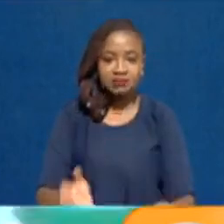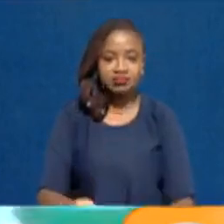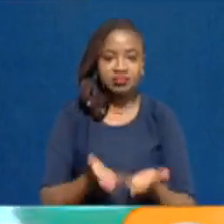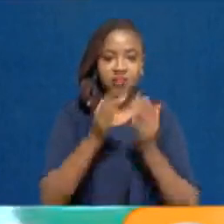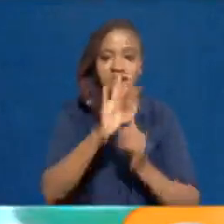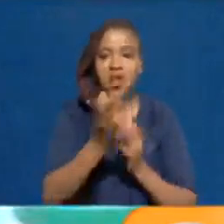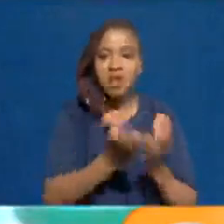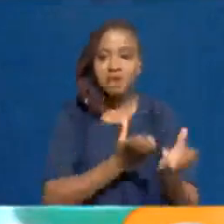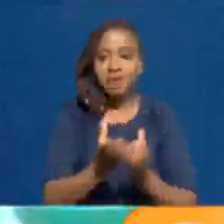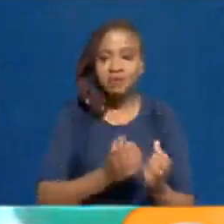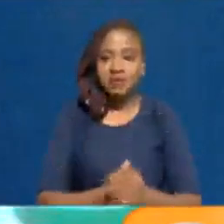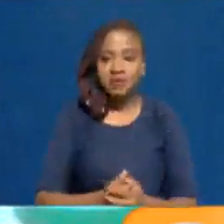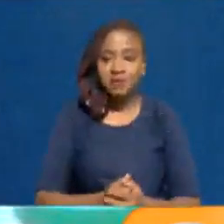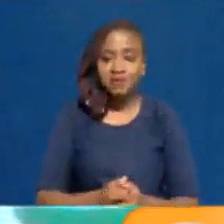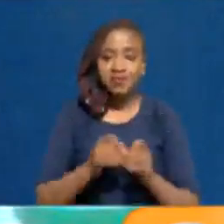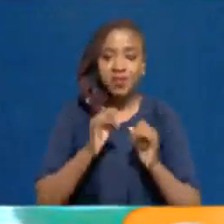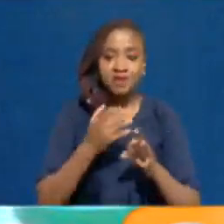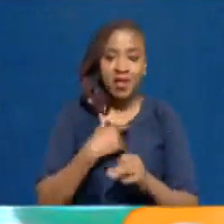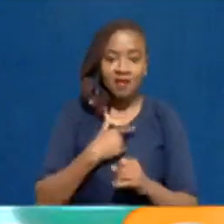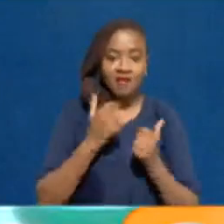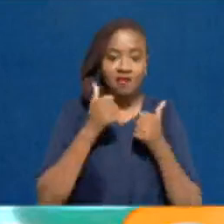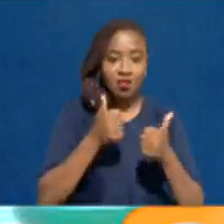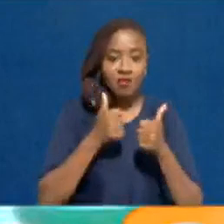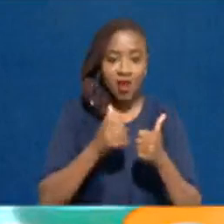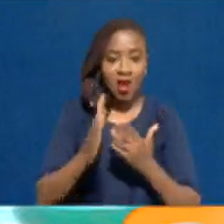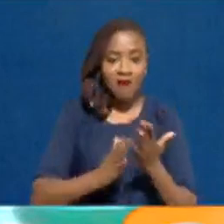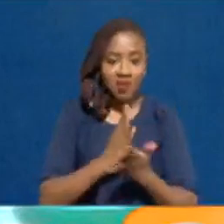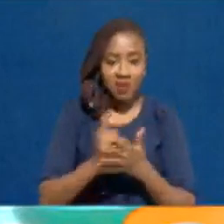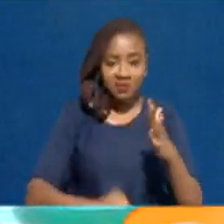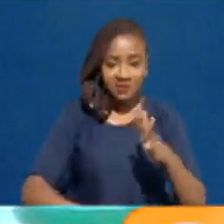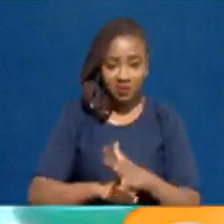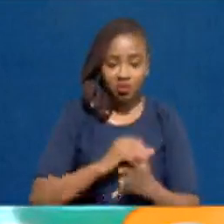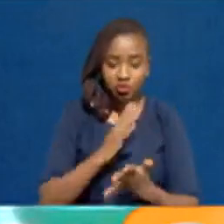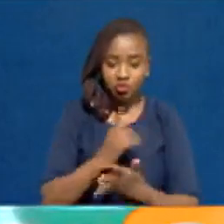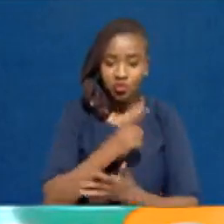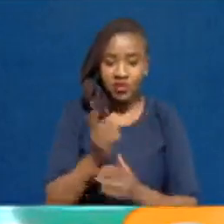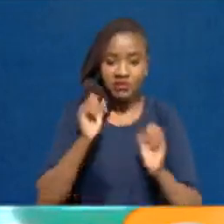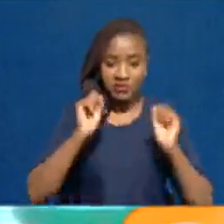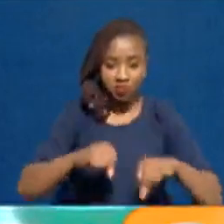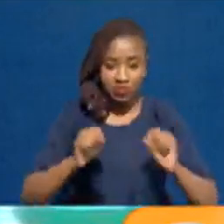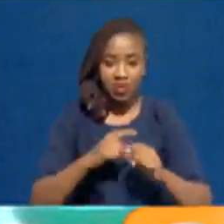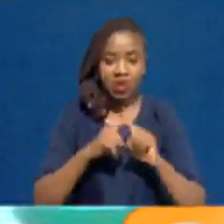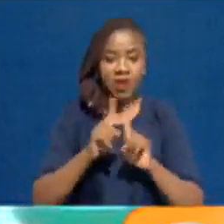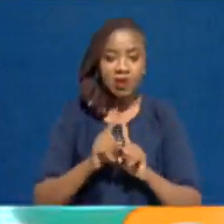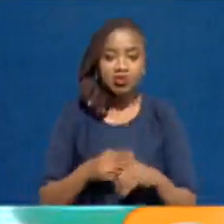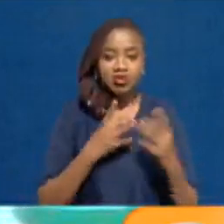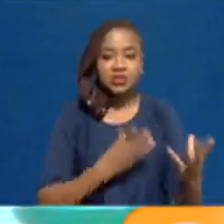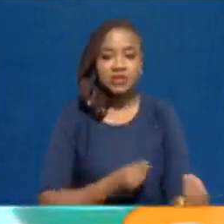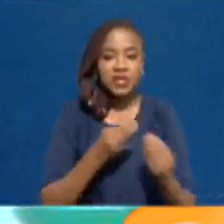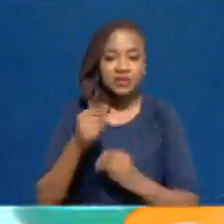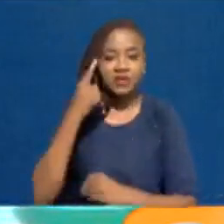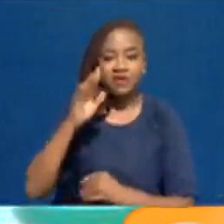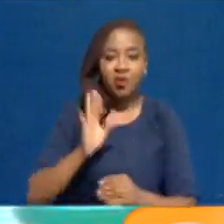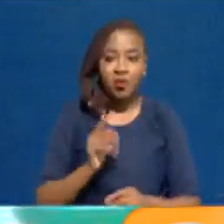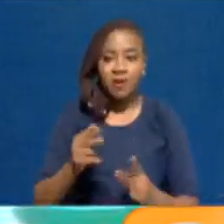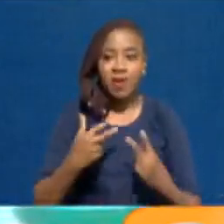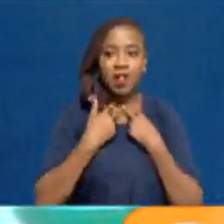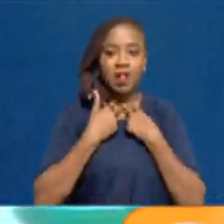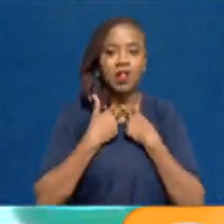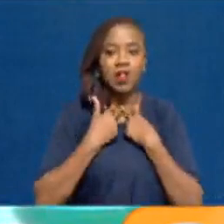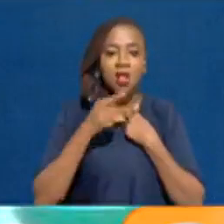enterprises. Without proper affirmative support, it is not only possible but also easy for women to be trapped in